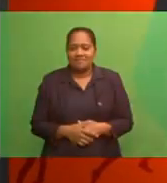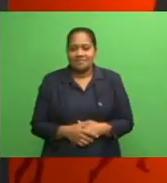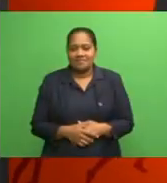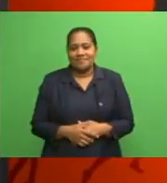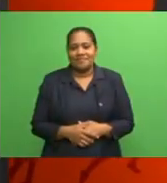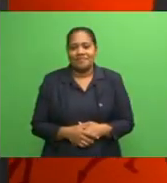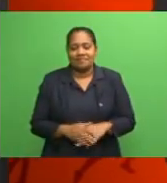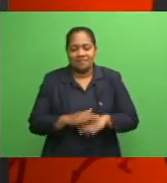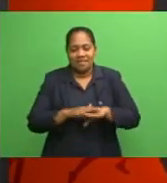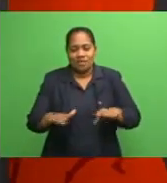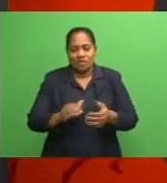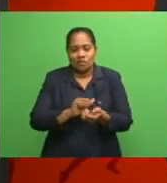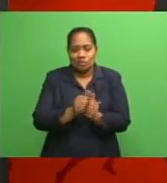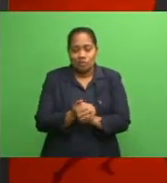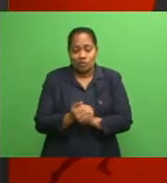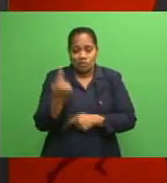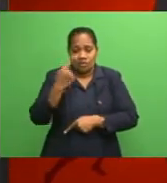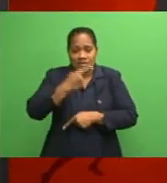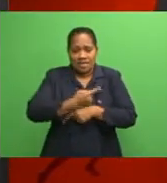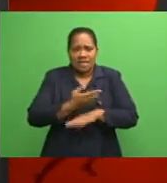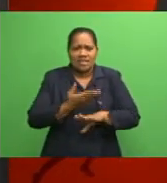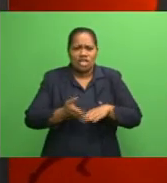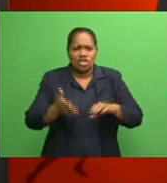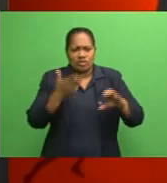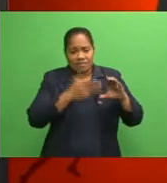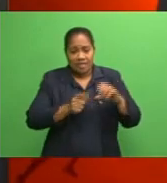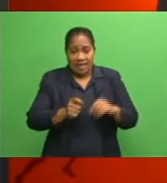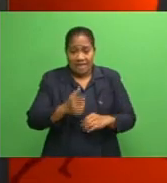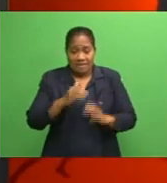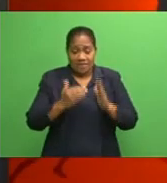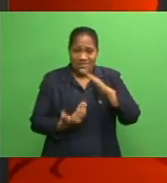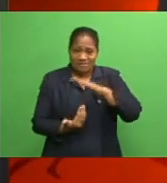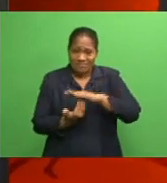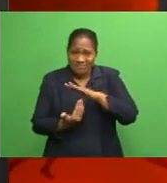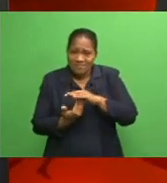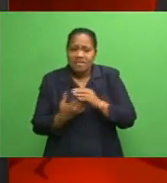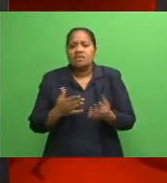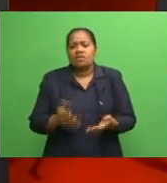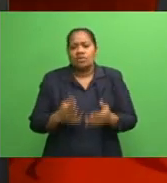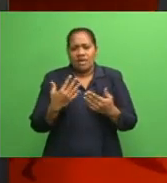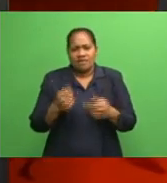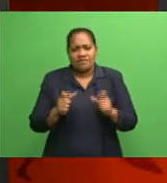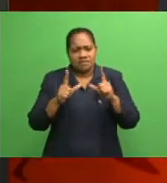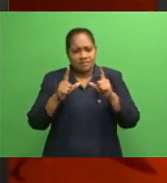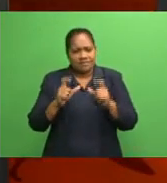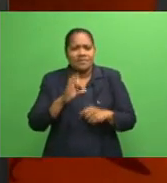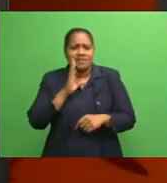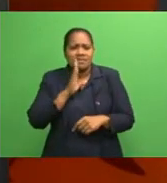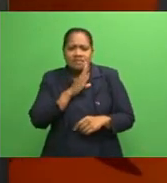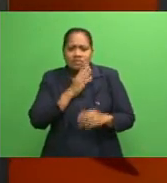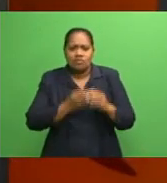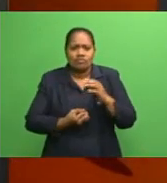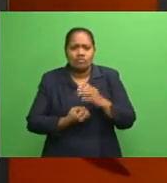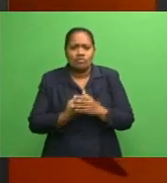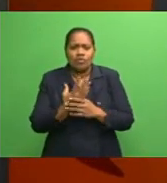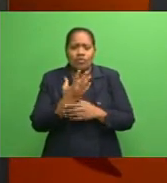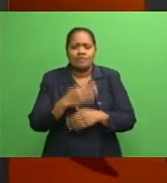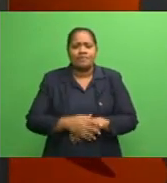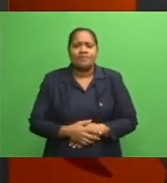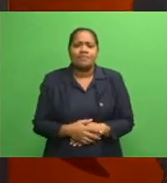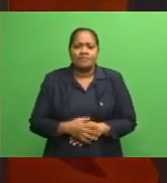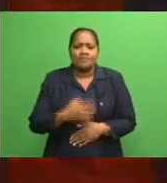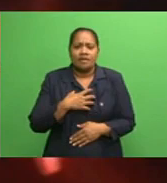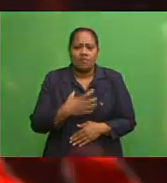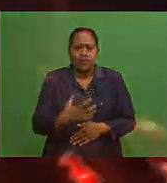And that's it from sports tonight. In new media after the break, Snapchat misses user growth estimates. This and more coming up.